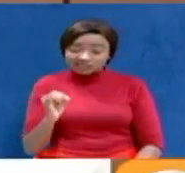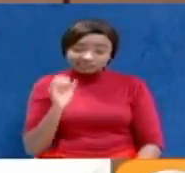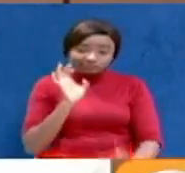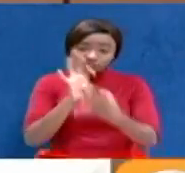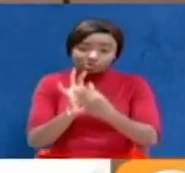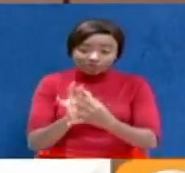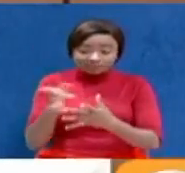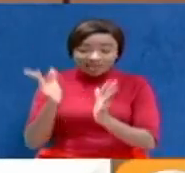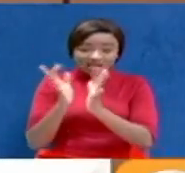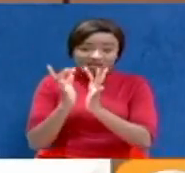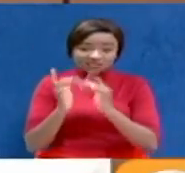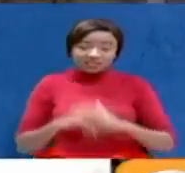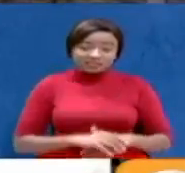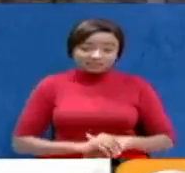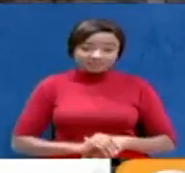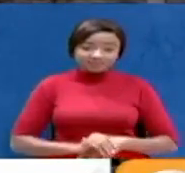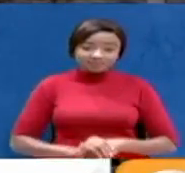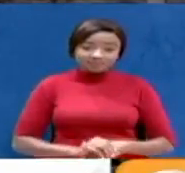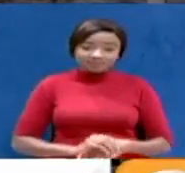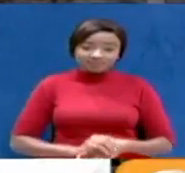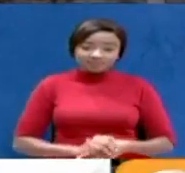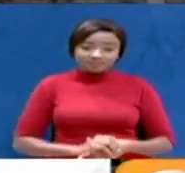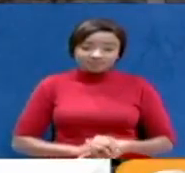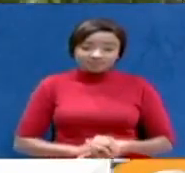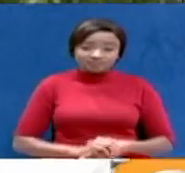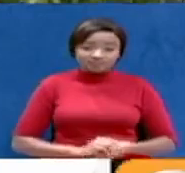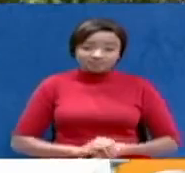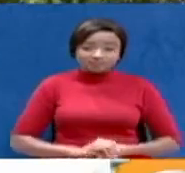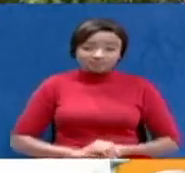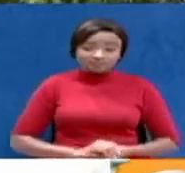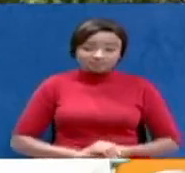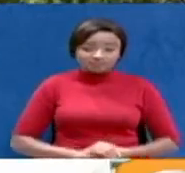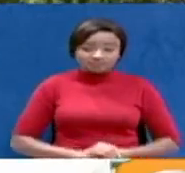such classes have at least participated in online classes since the launch.